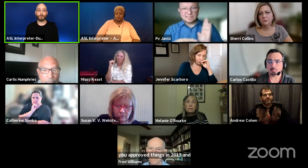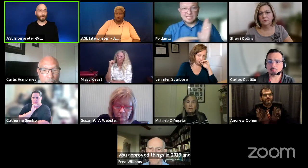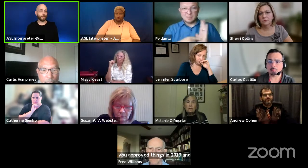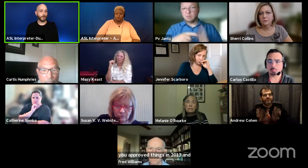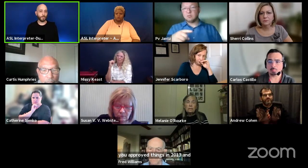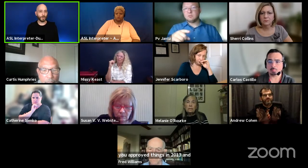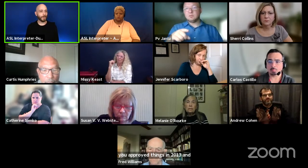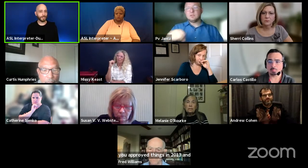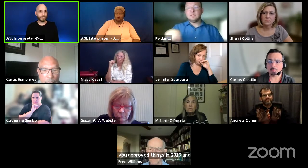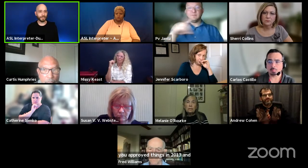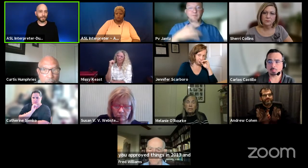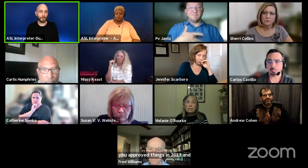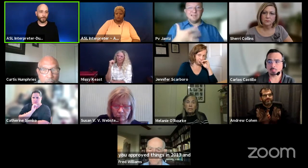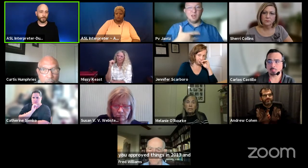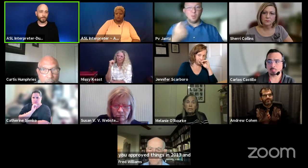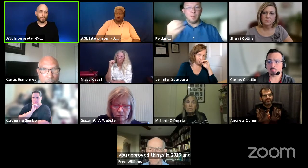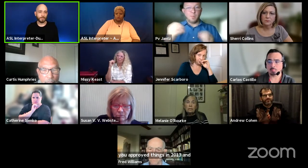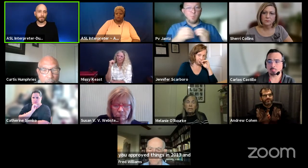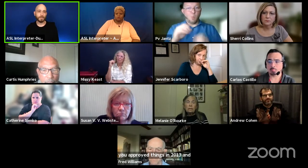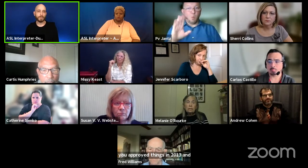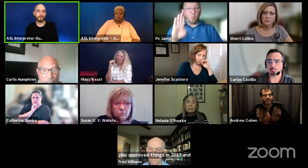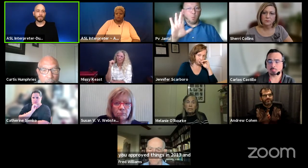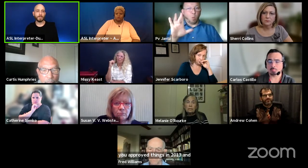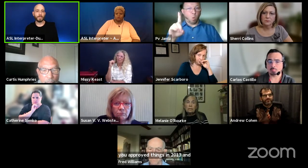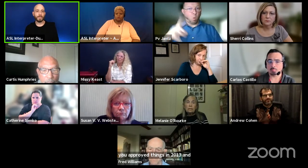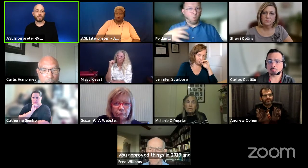Just to throw out a number as an example,